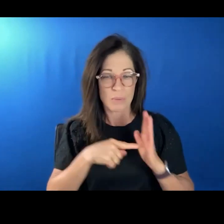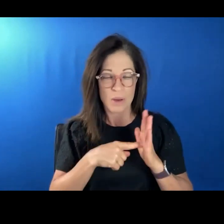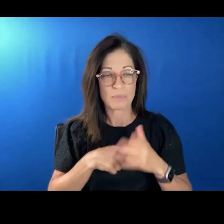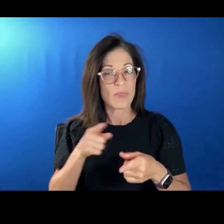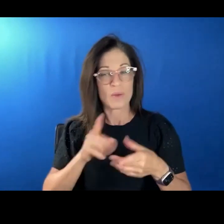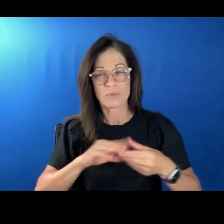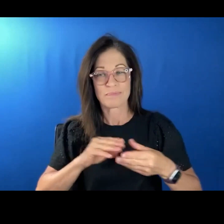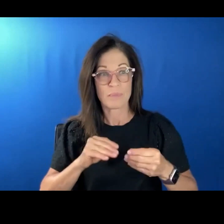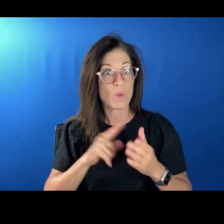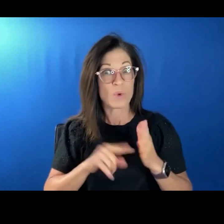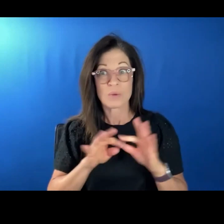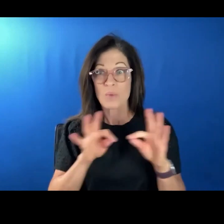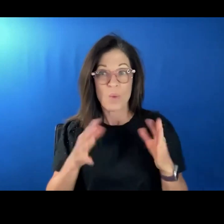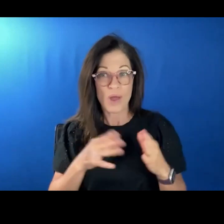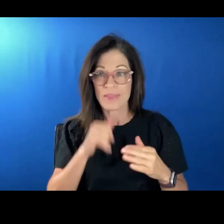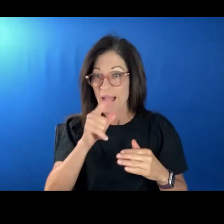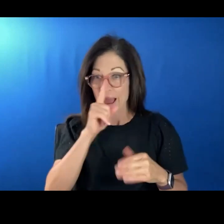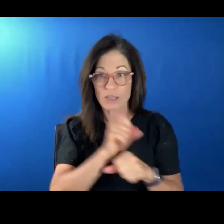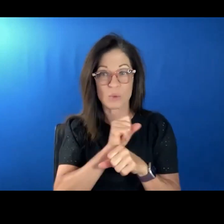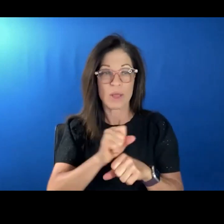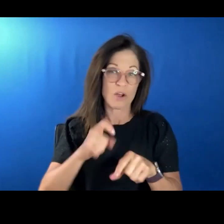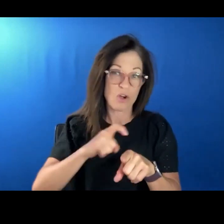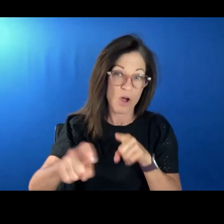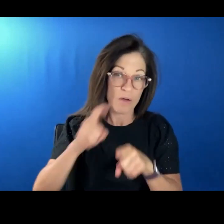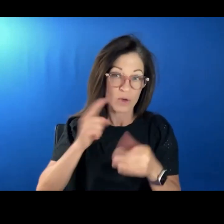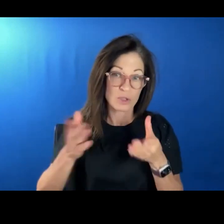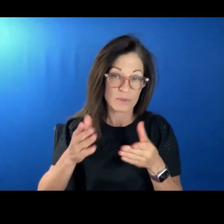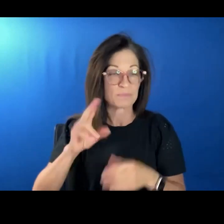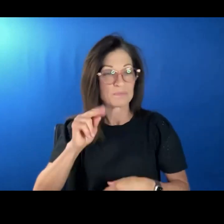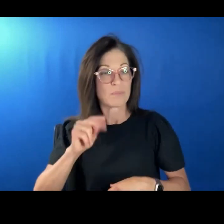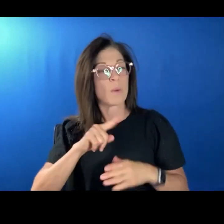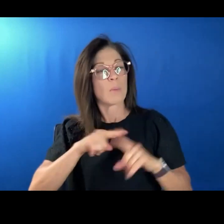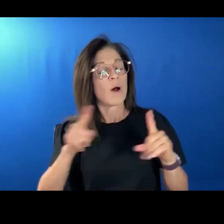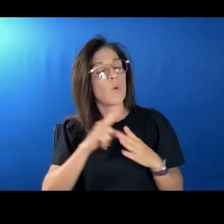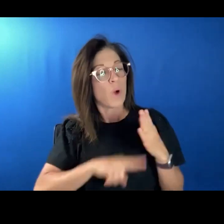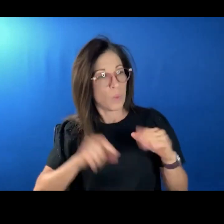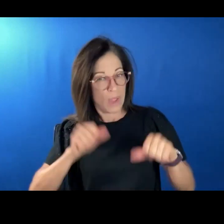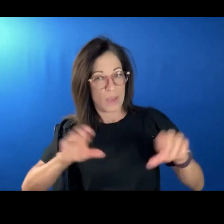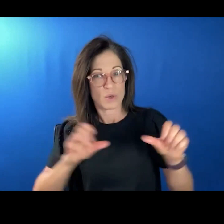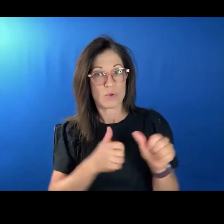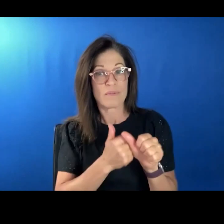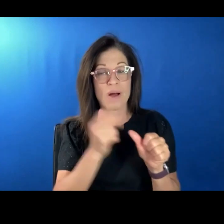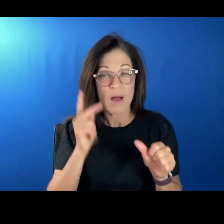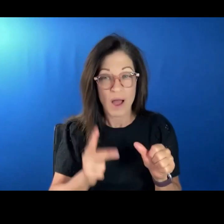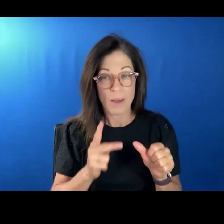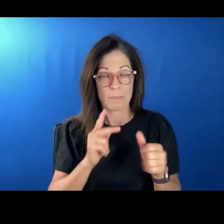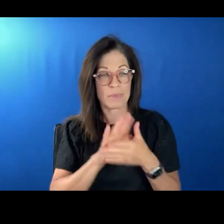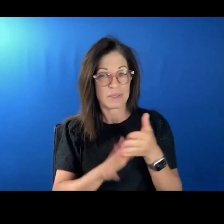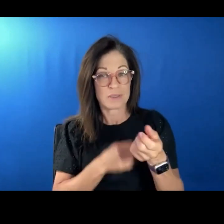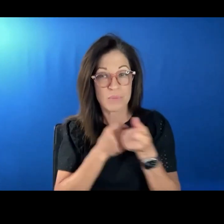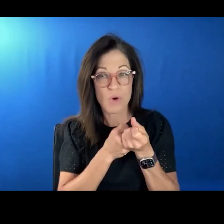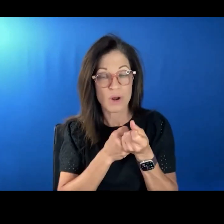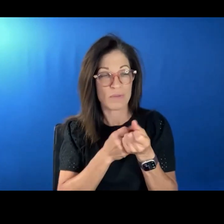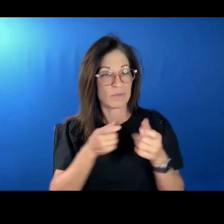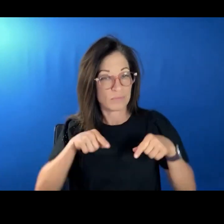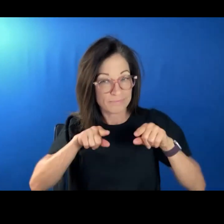is not the actual call for service. It's what we can do to follow up and be supportive throughout.